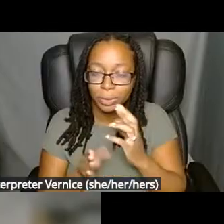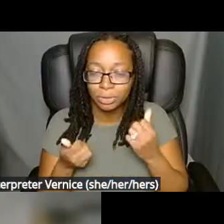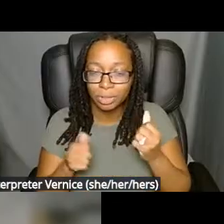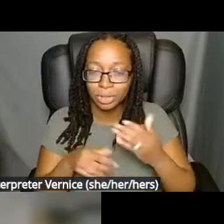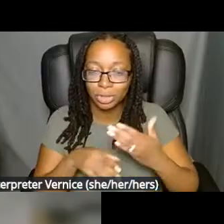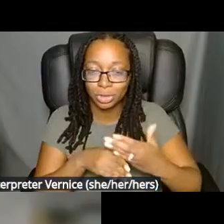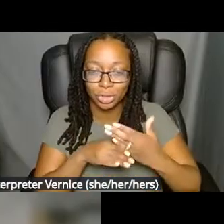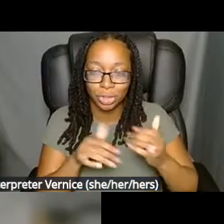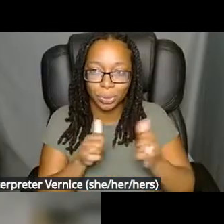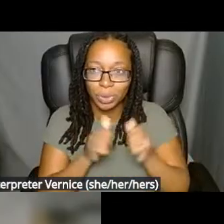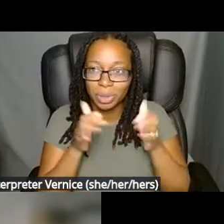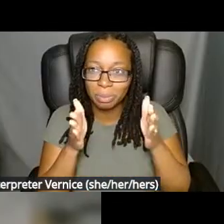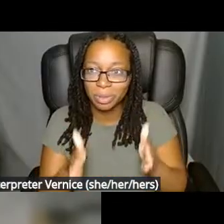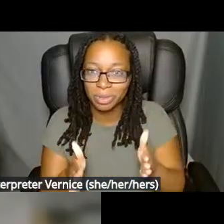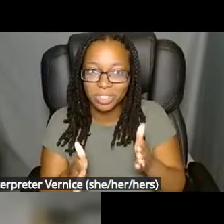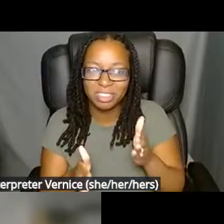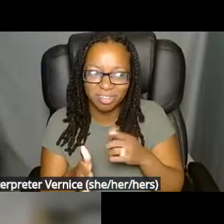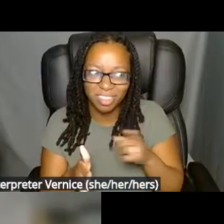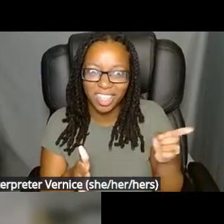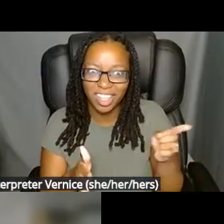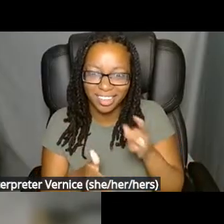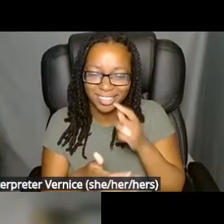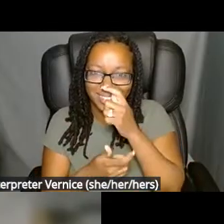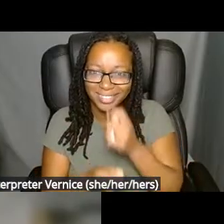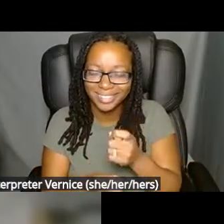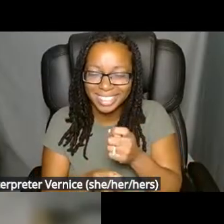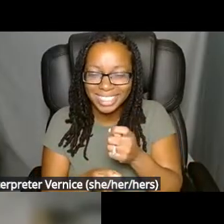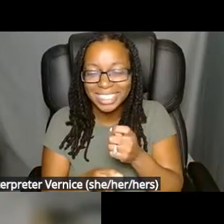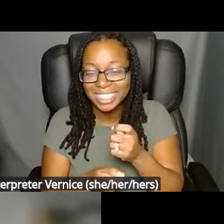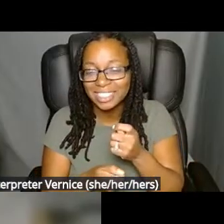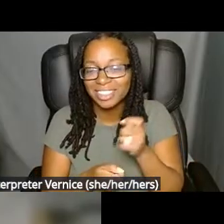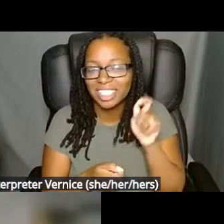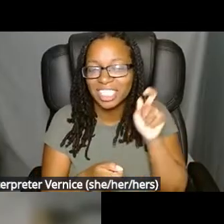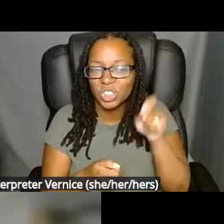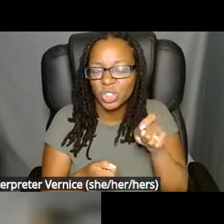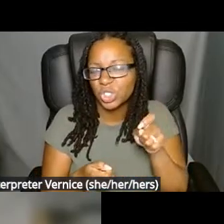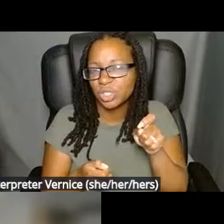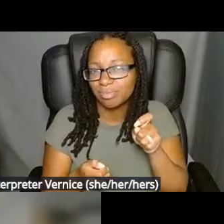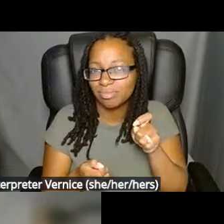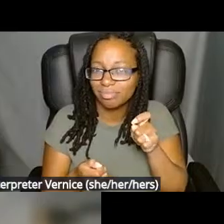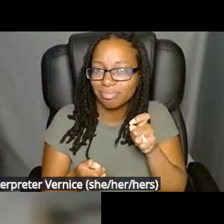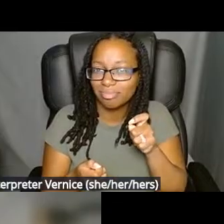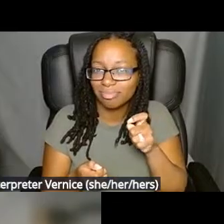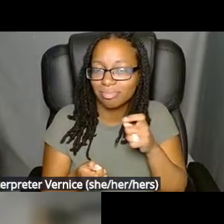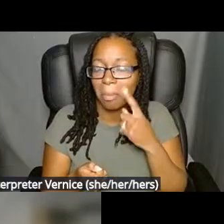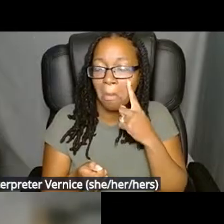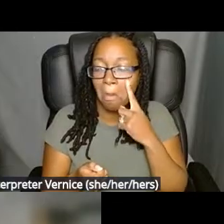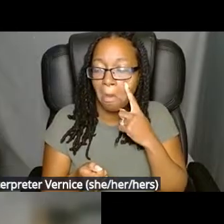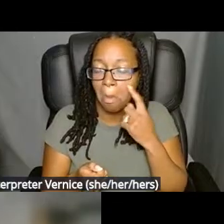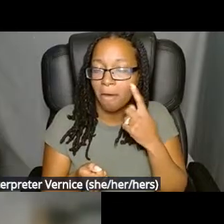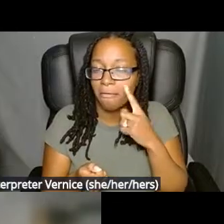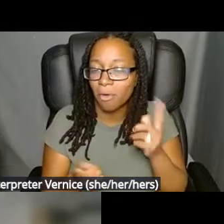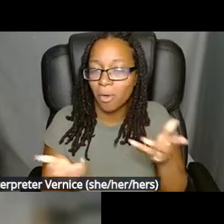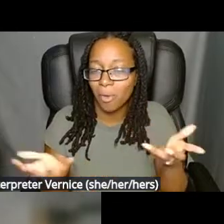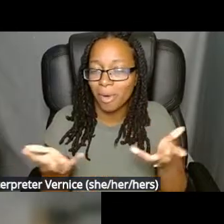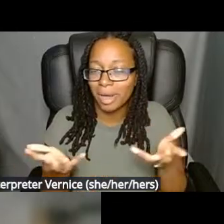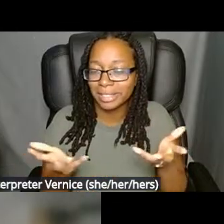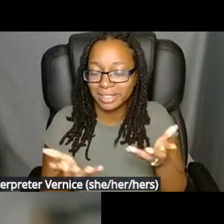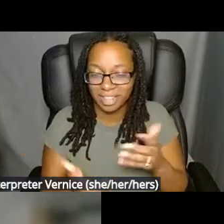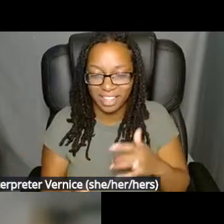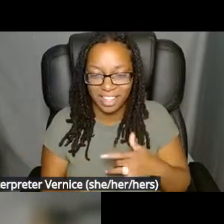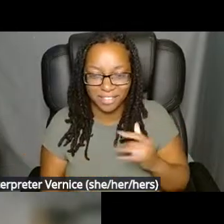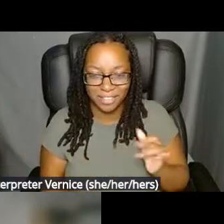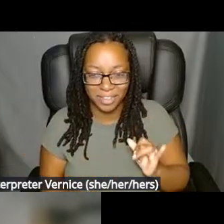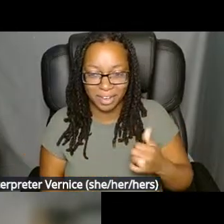be interested, like what things should they even be on the lookout for? Because I feel like personally in my field, being in the